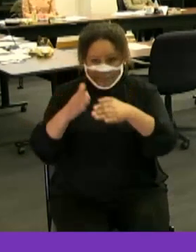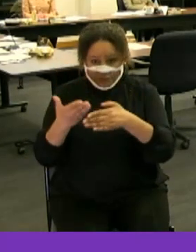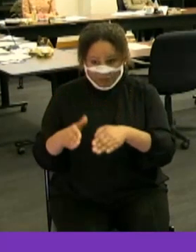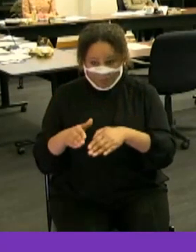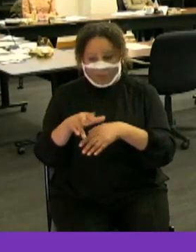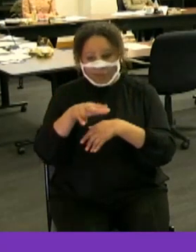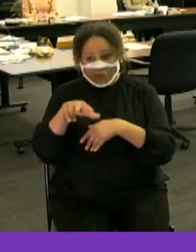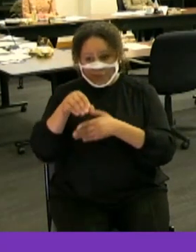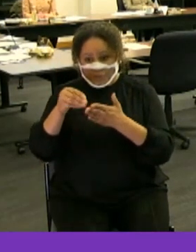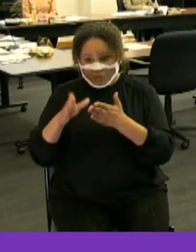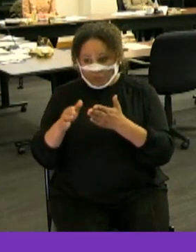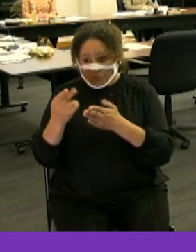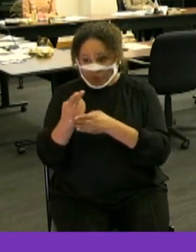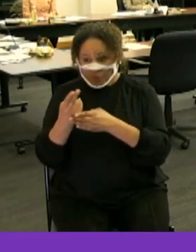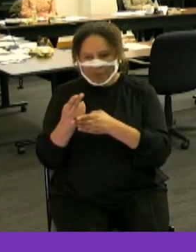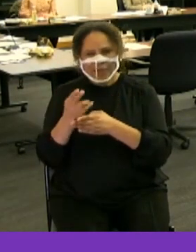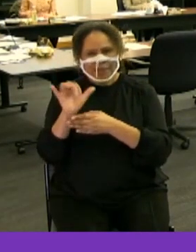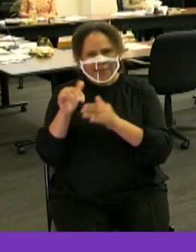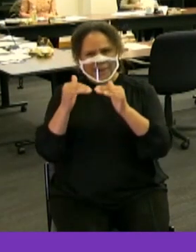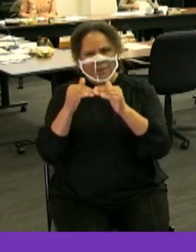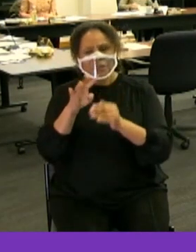the service, it's